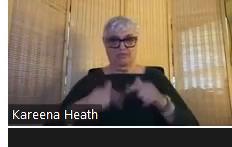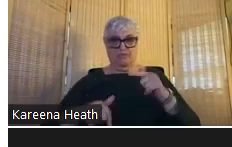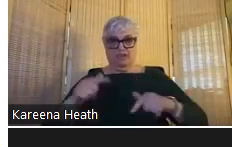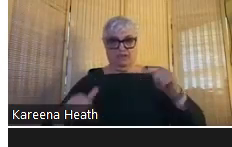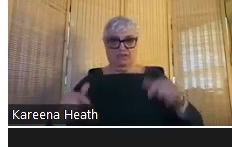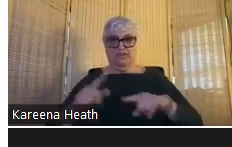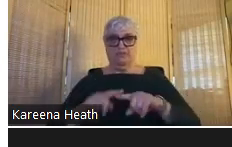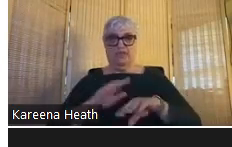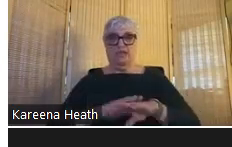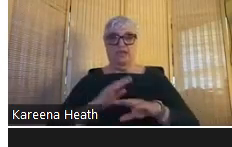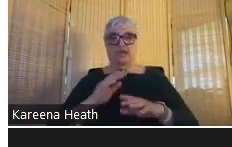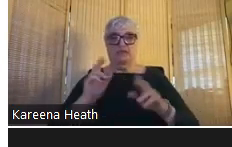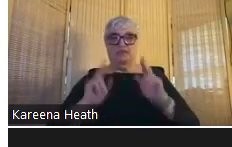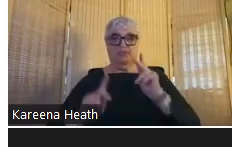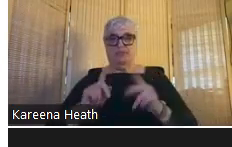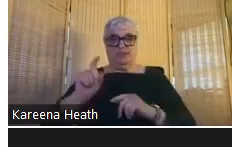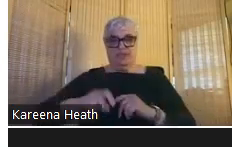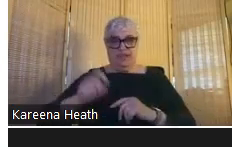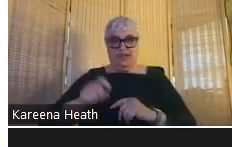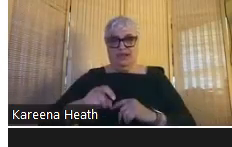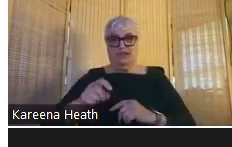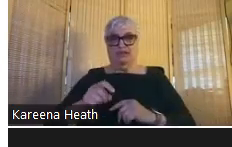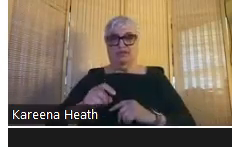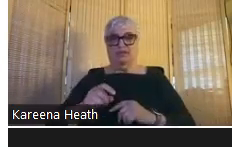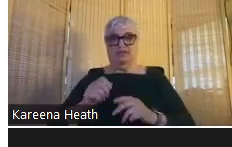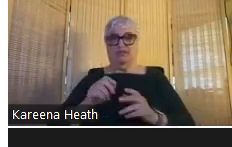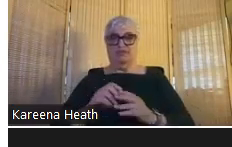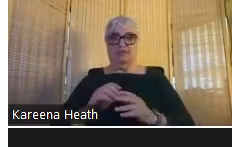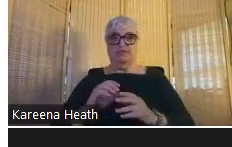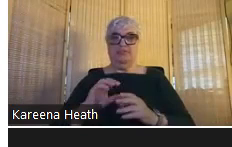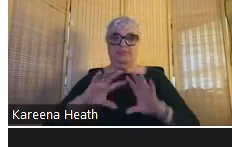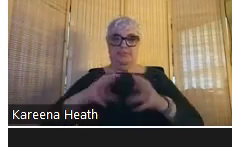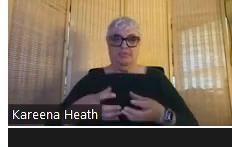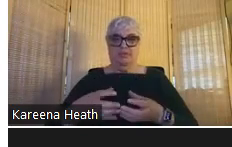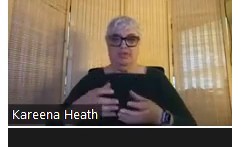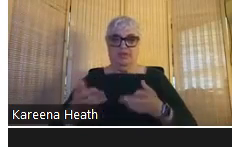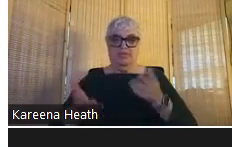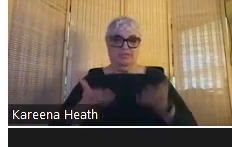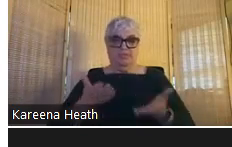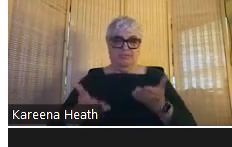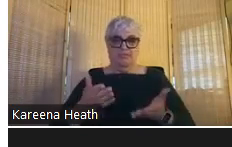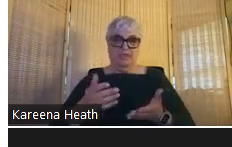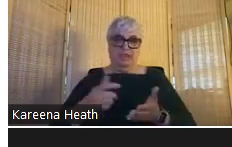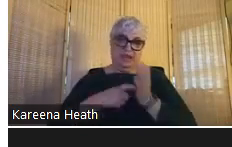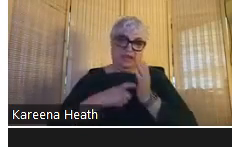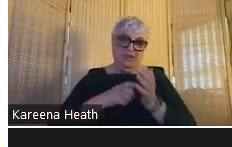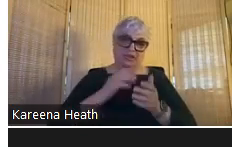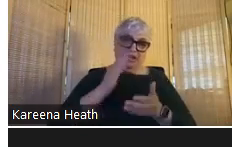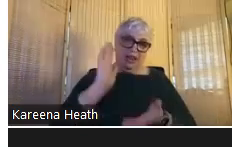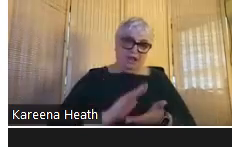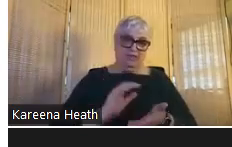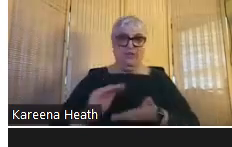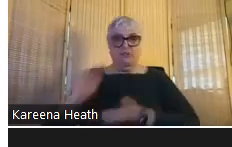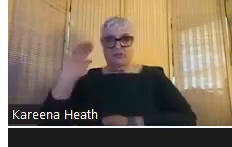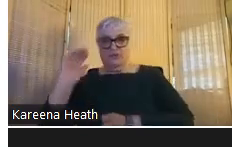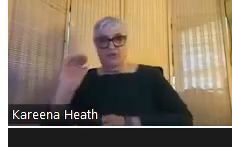on the acuity of individuals that are in, or the cohort of individuals that are being served. So we definitely want to